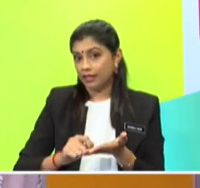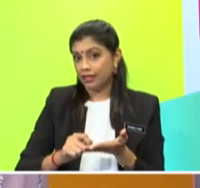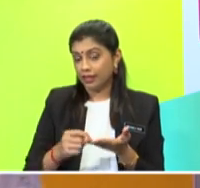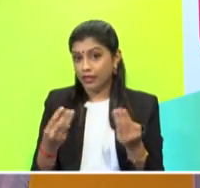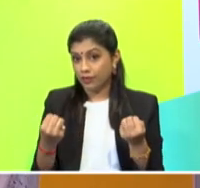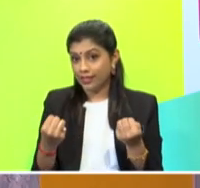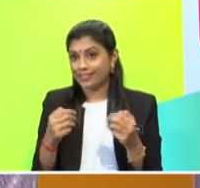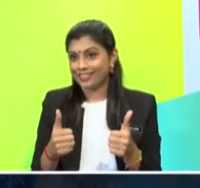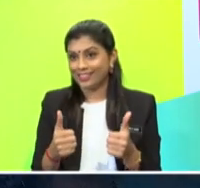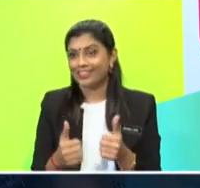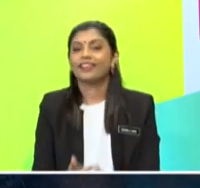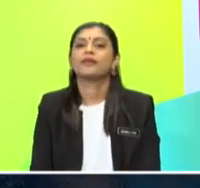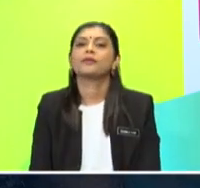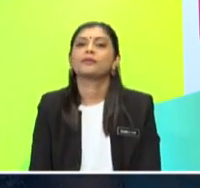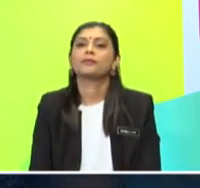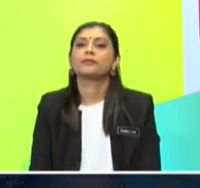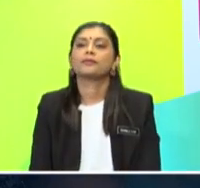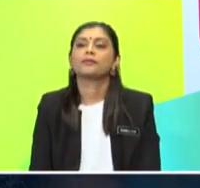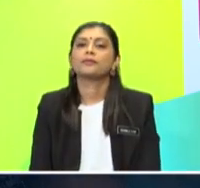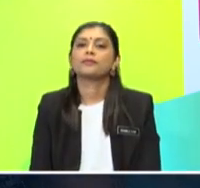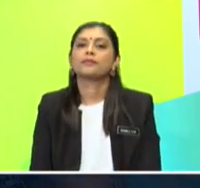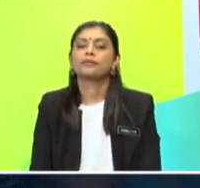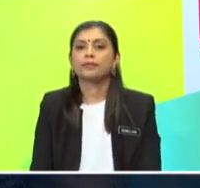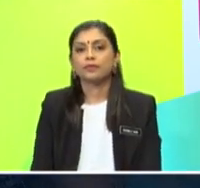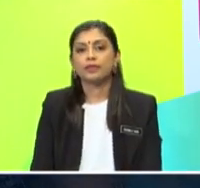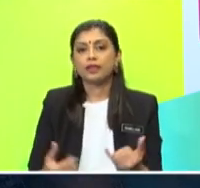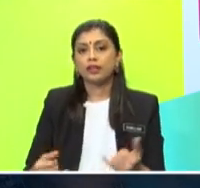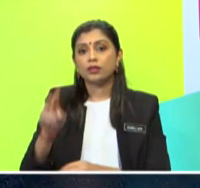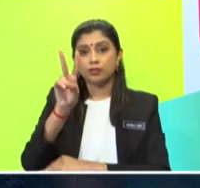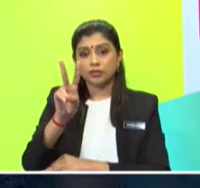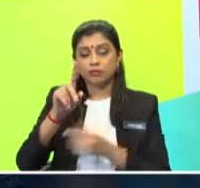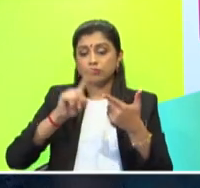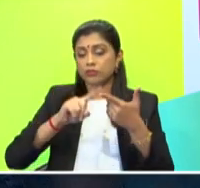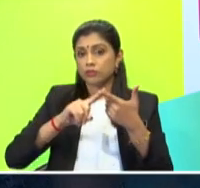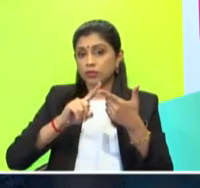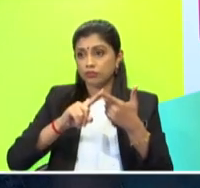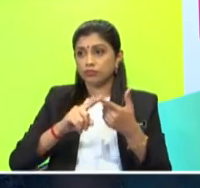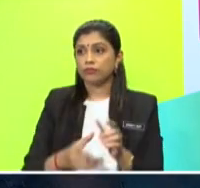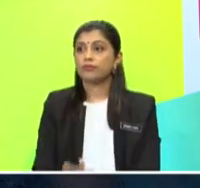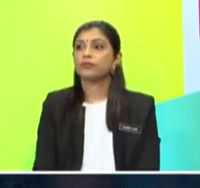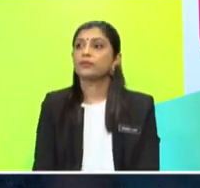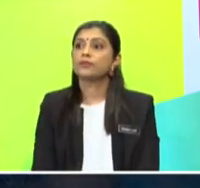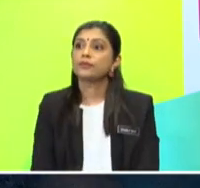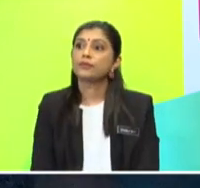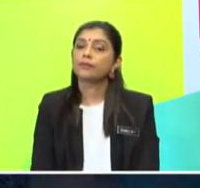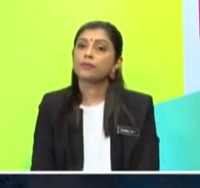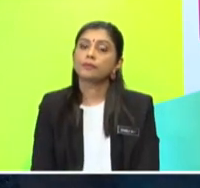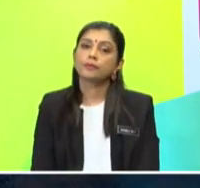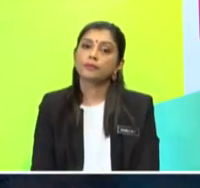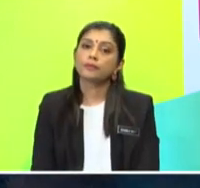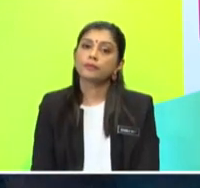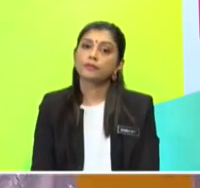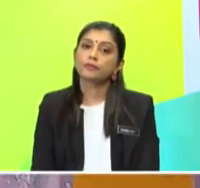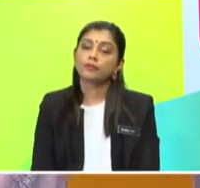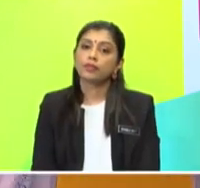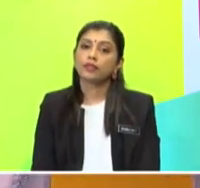too. All right. So now, let's go to our second situation, Sean. Mm-hmm. So second situation will be read by anyone in the house. Who wants